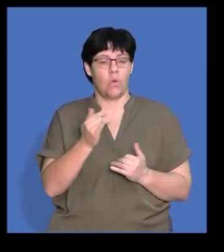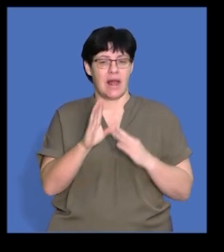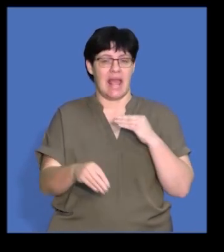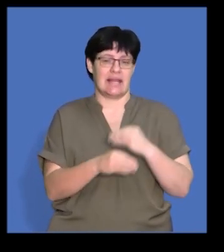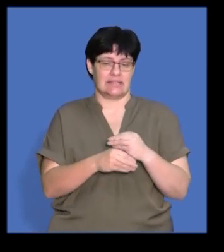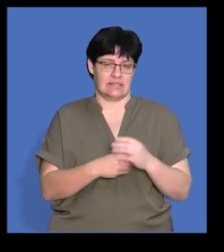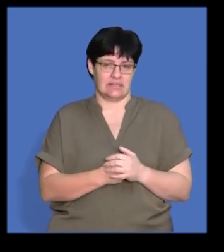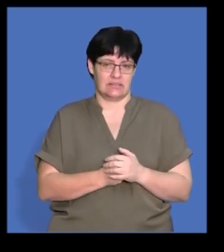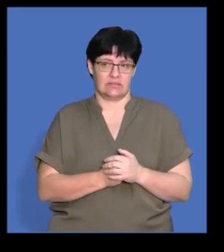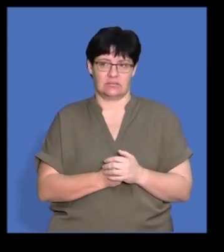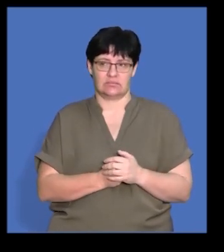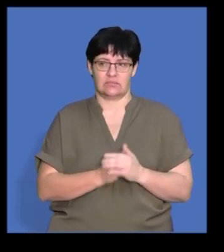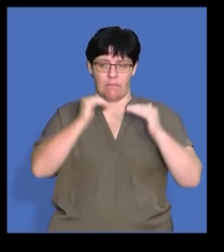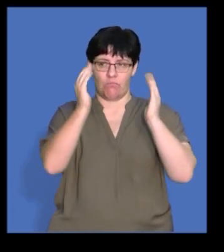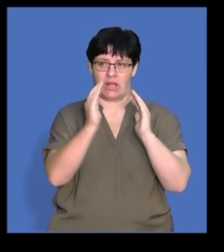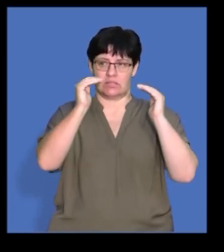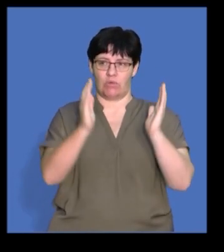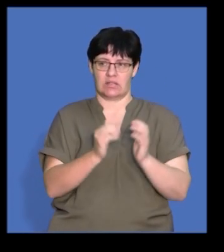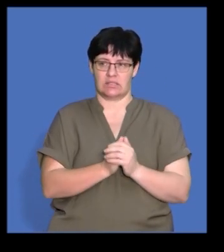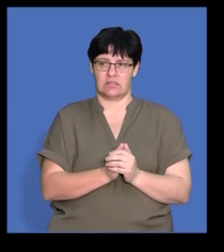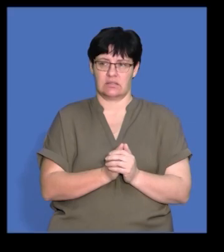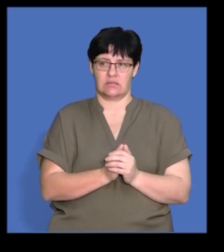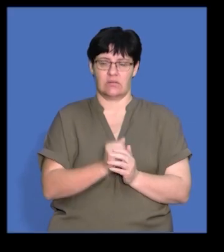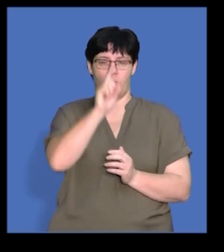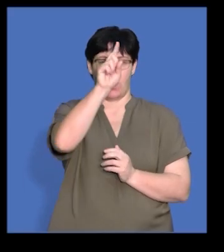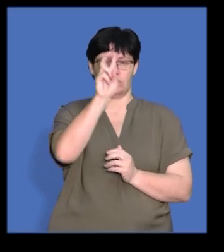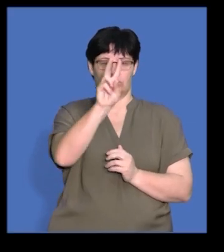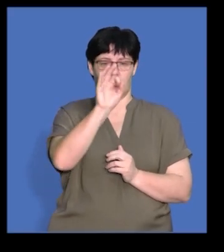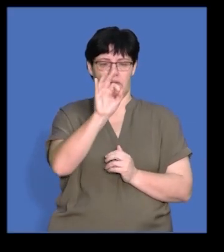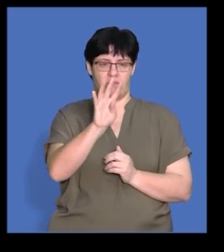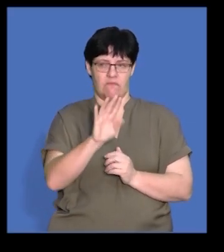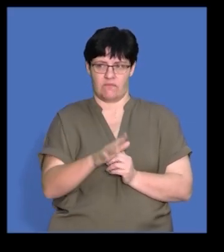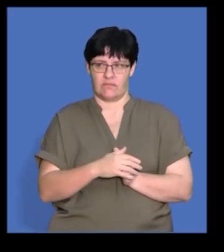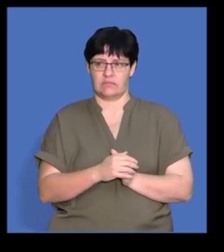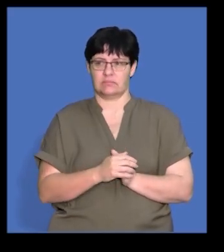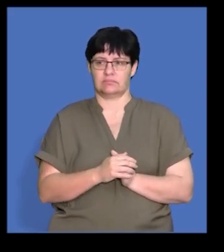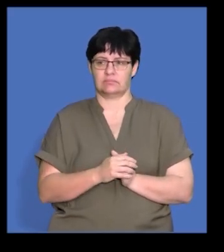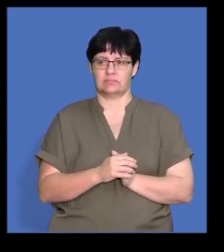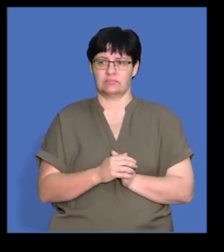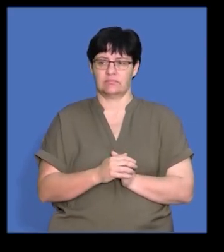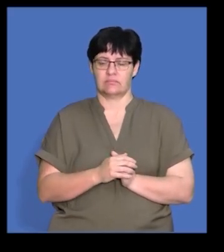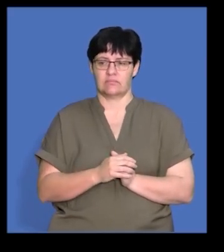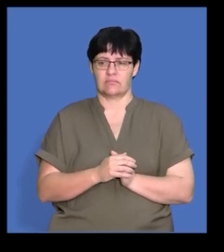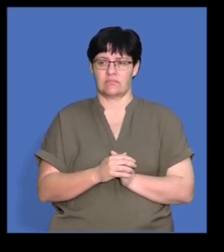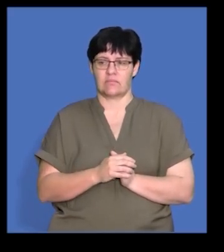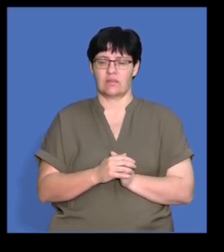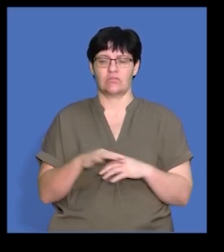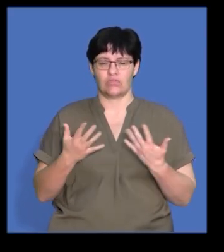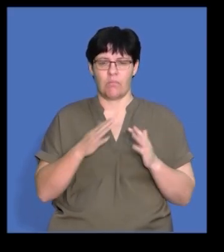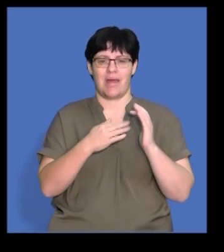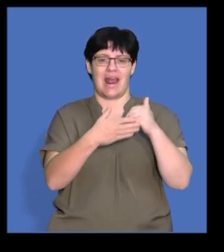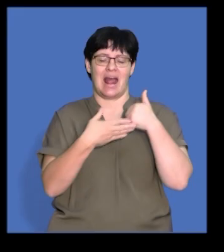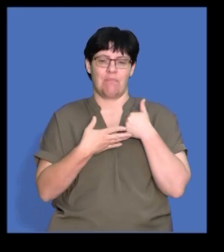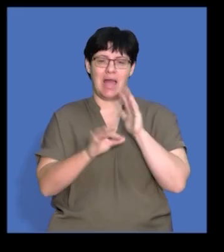add brackets. So I'm just going to put it into each one of the brackets, just so that it helps